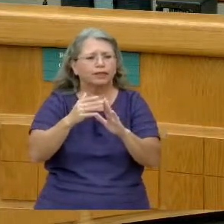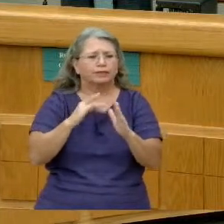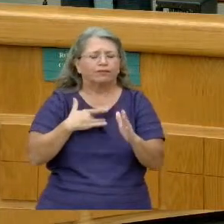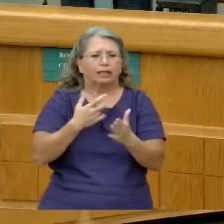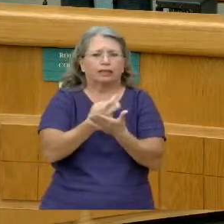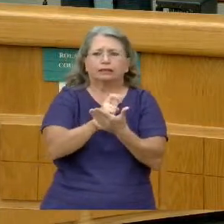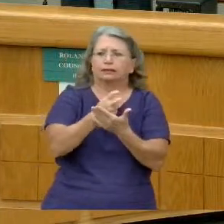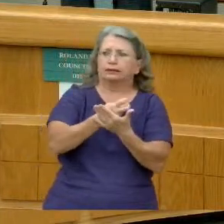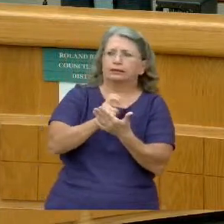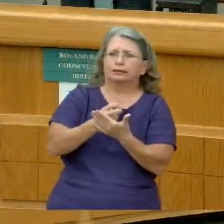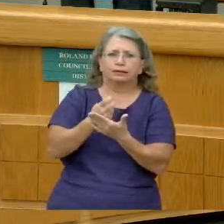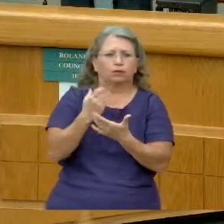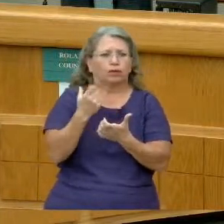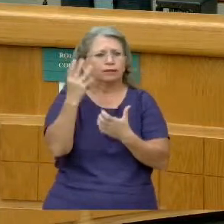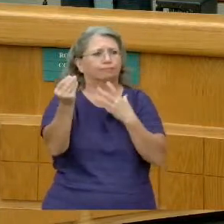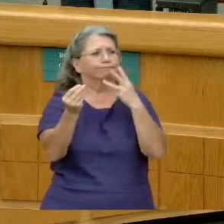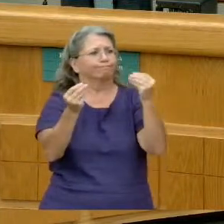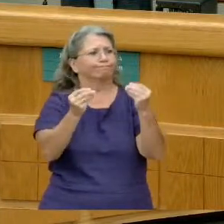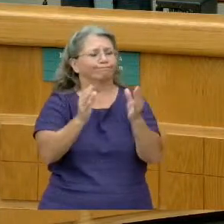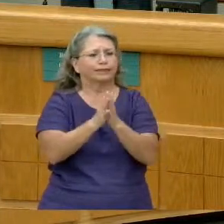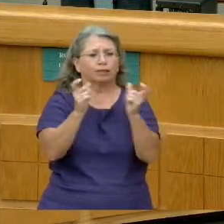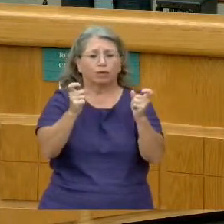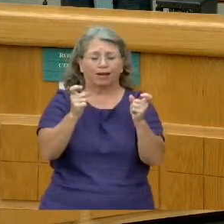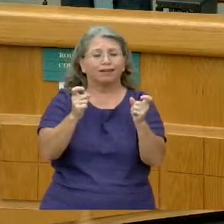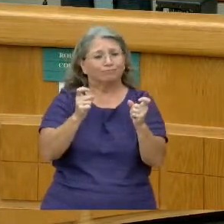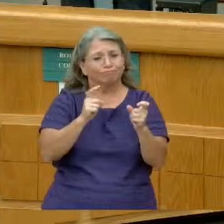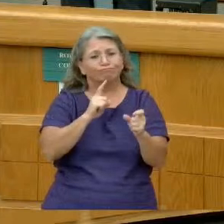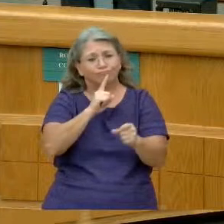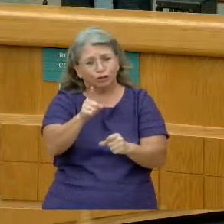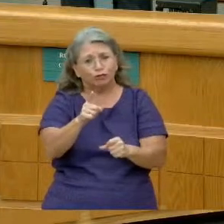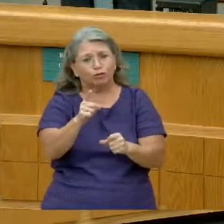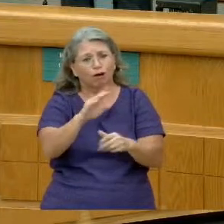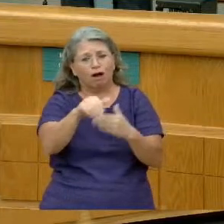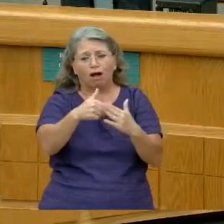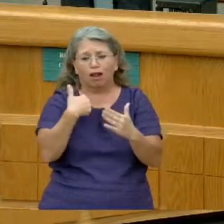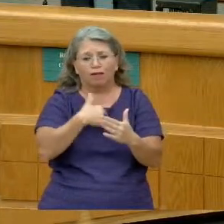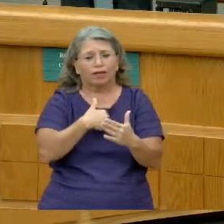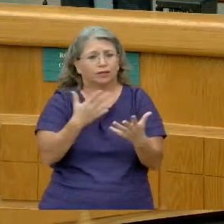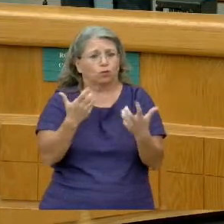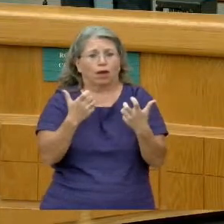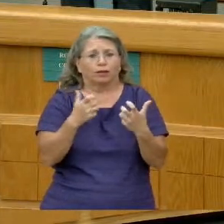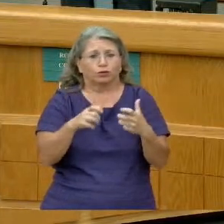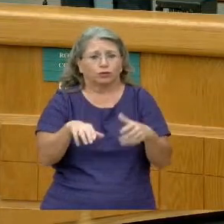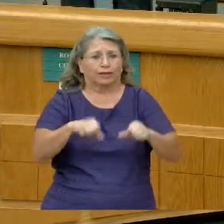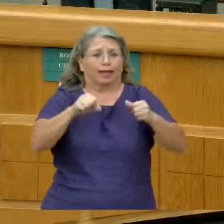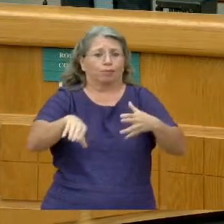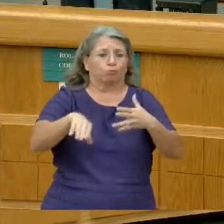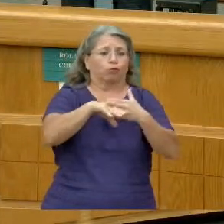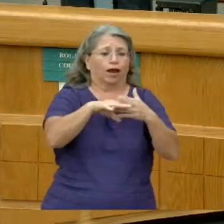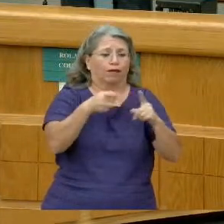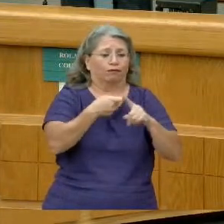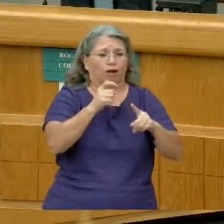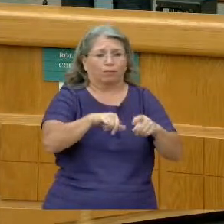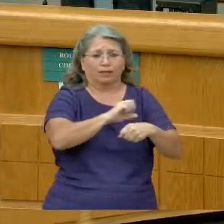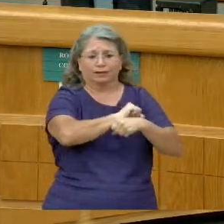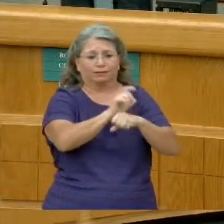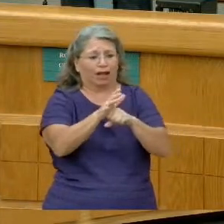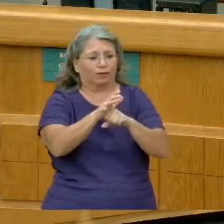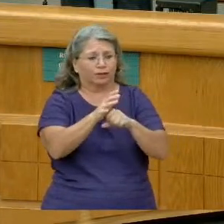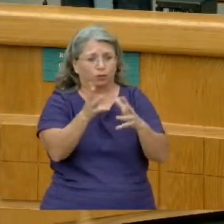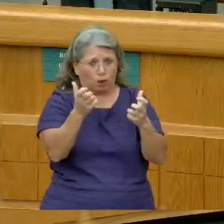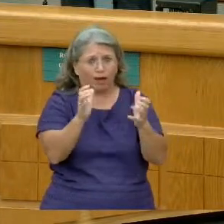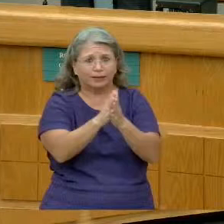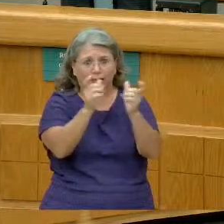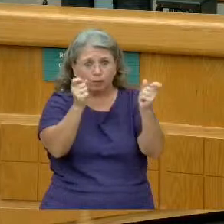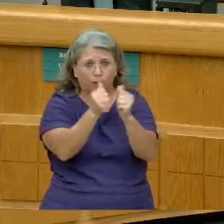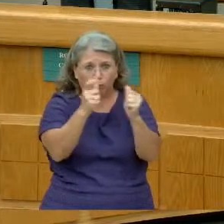be told, all of us would love to take a break from COVID-19 and go celebrate with you. Sadly, that day will not come unless